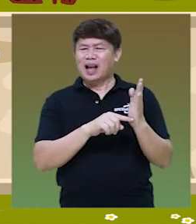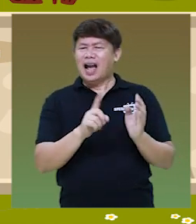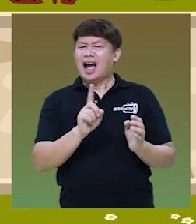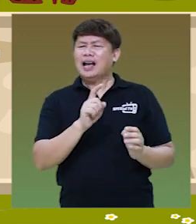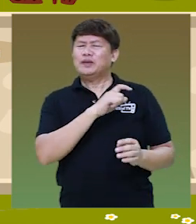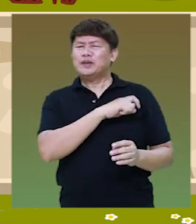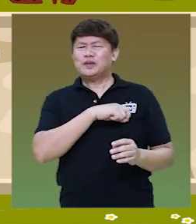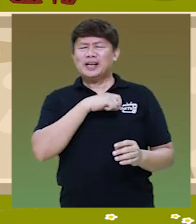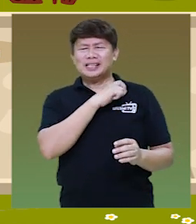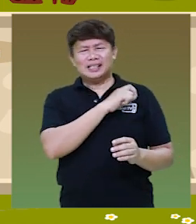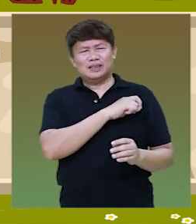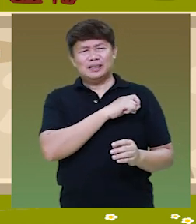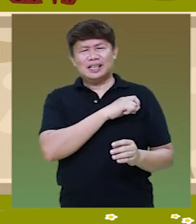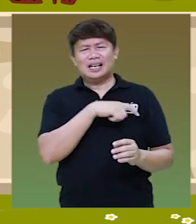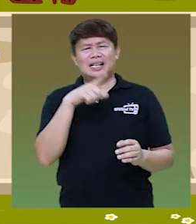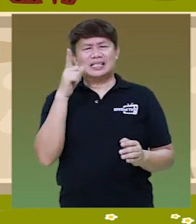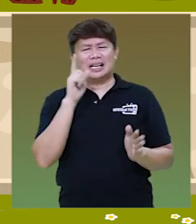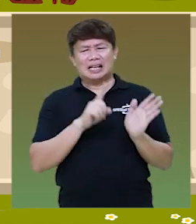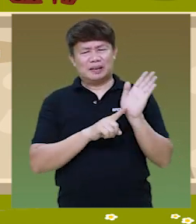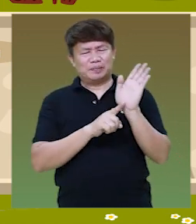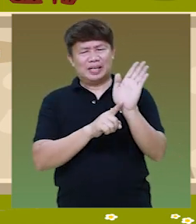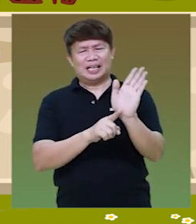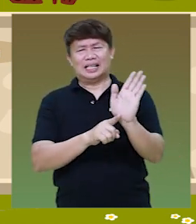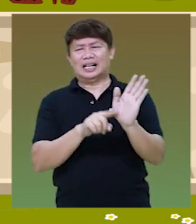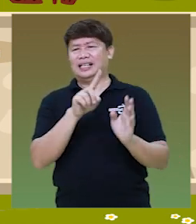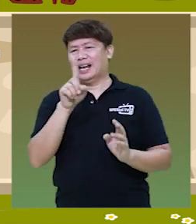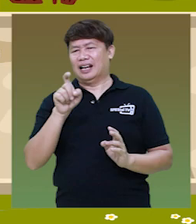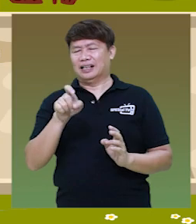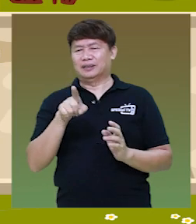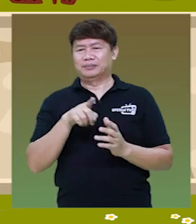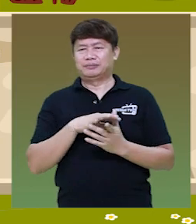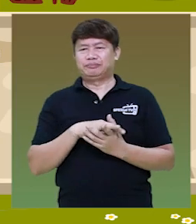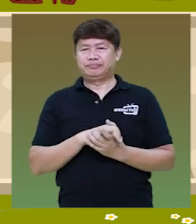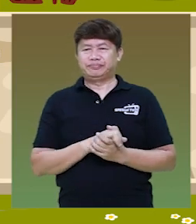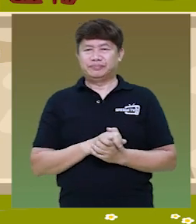What trait did Lisa show?